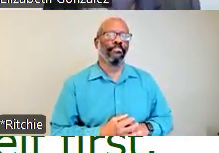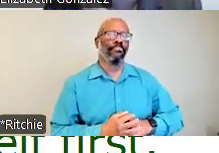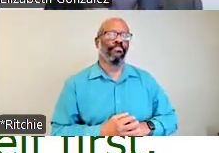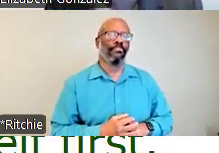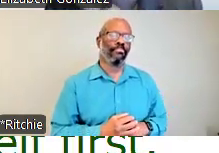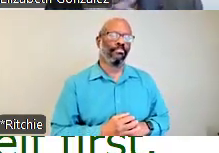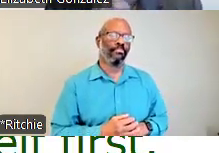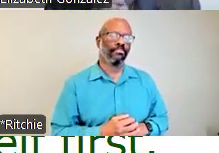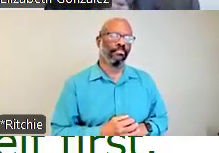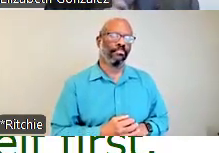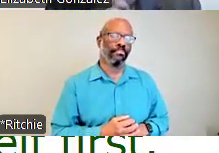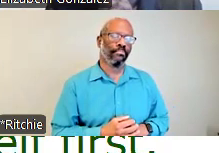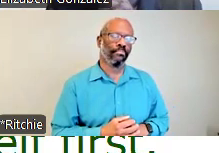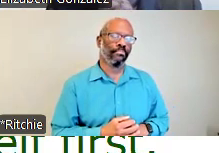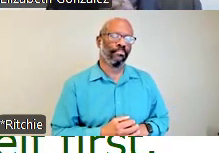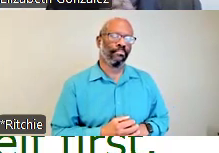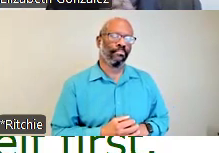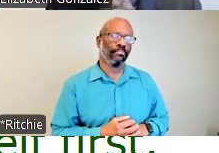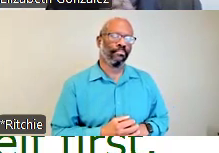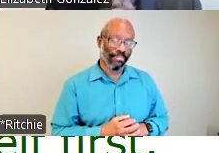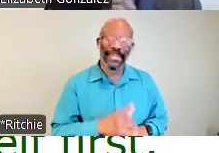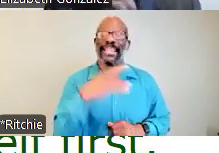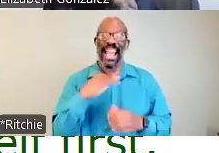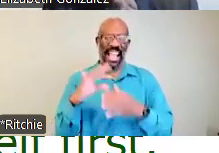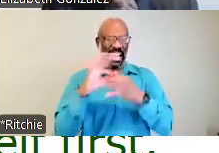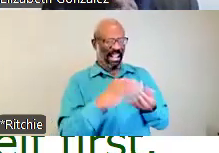Credit cards might be another thing that you're worried about.